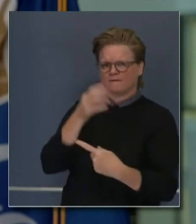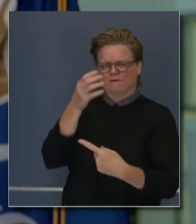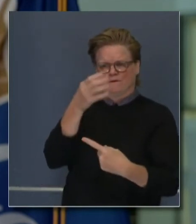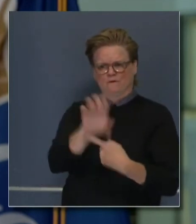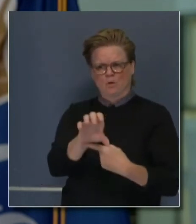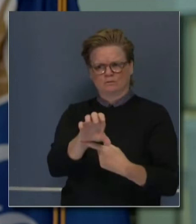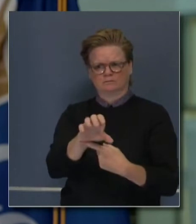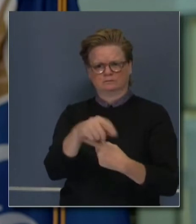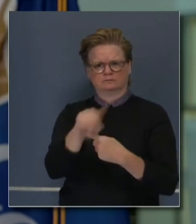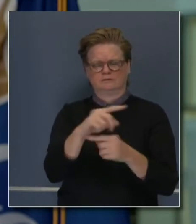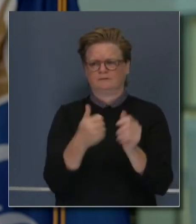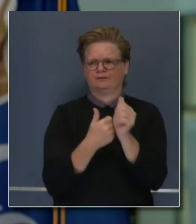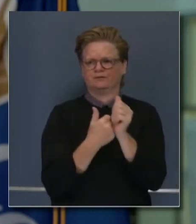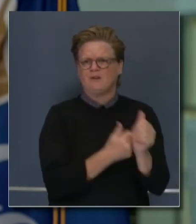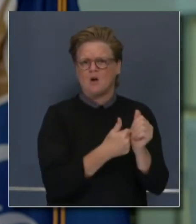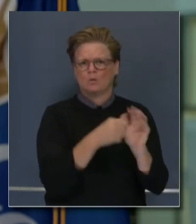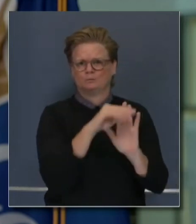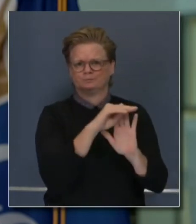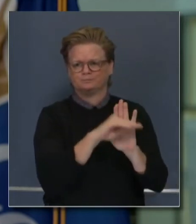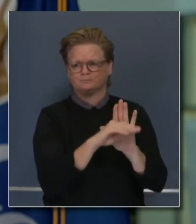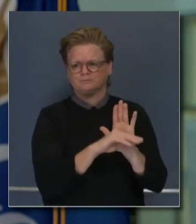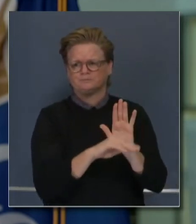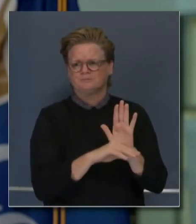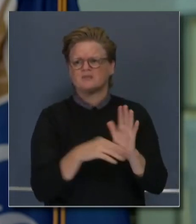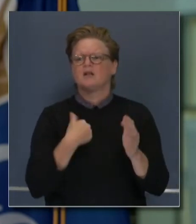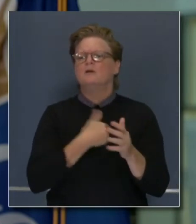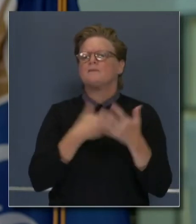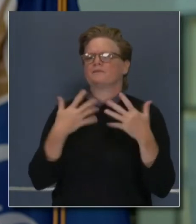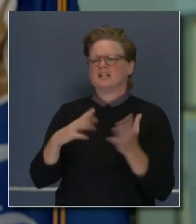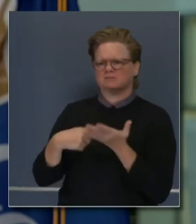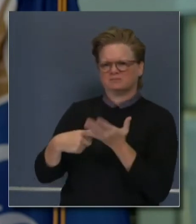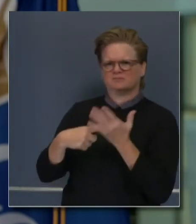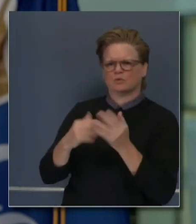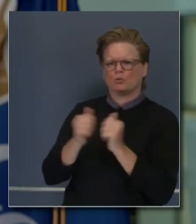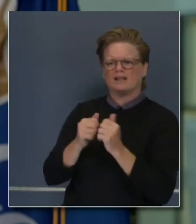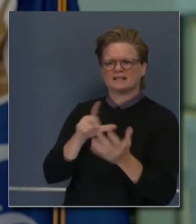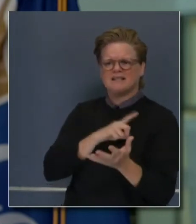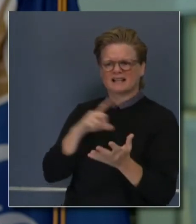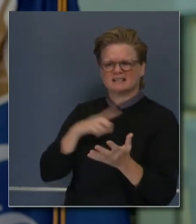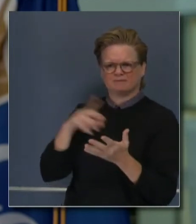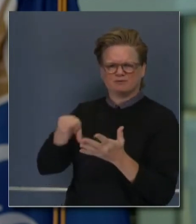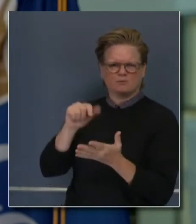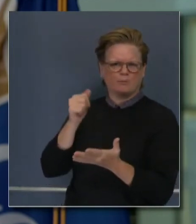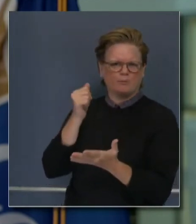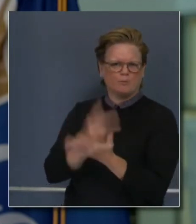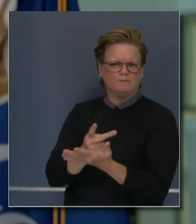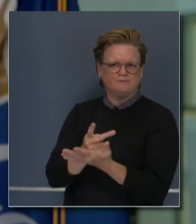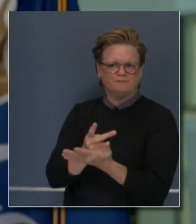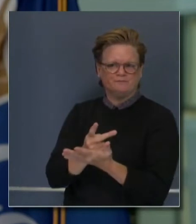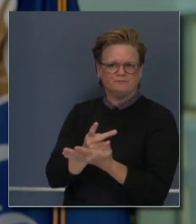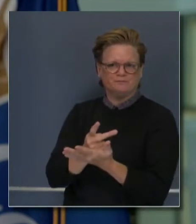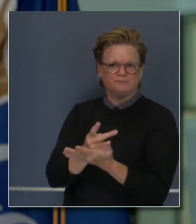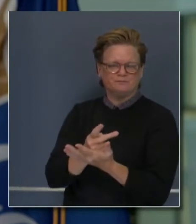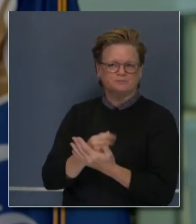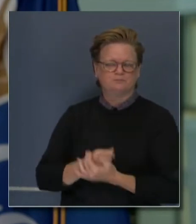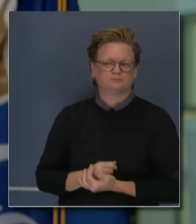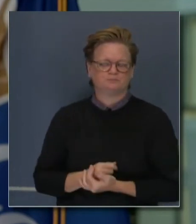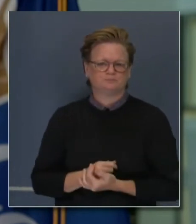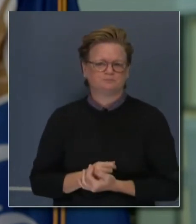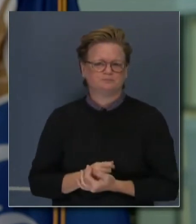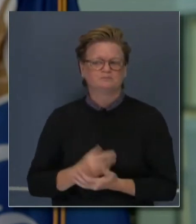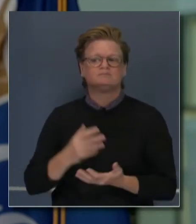with the legislature. We put out new recommendations in this space, not only in terms of strengthening our own efforts, but